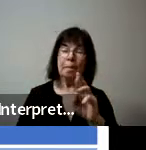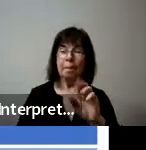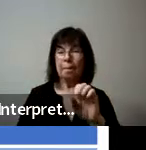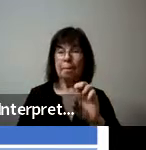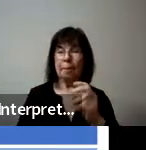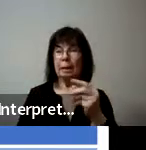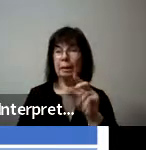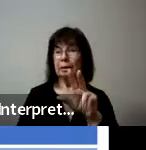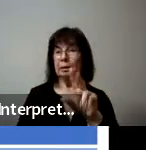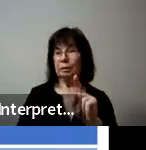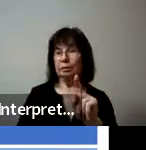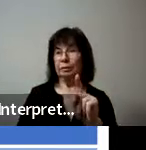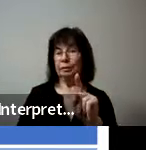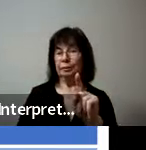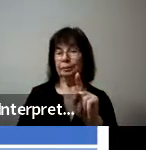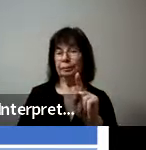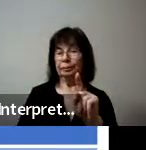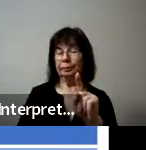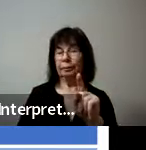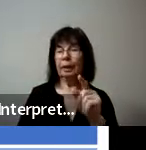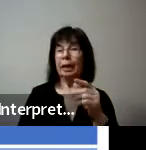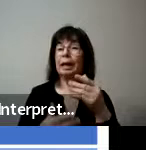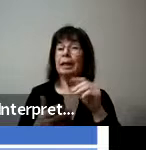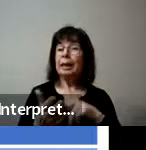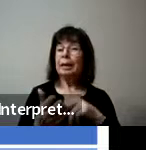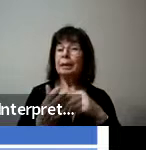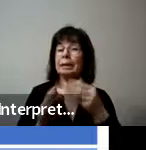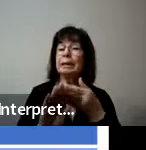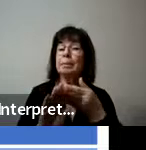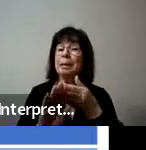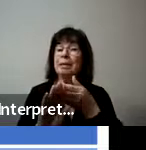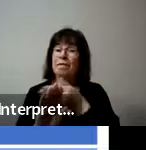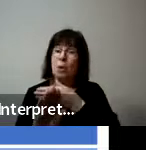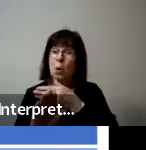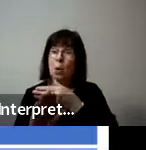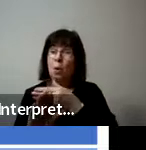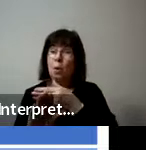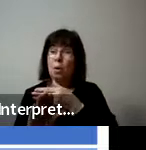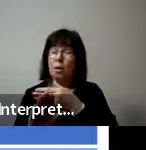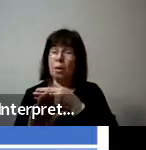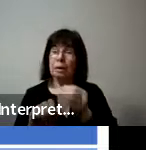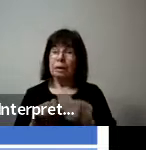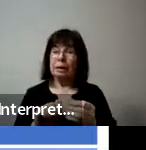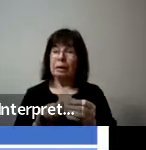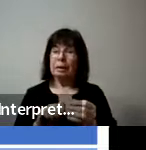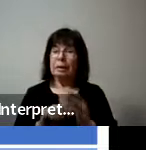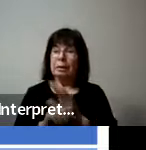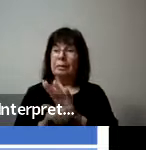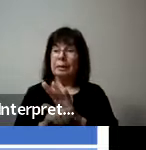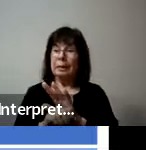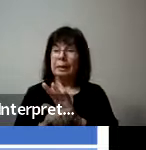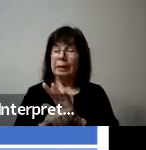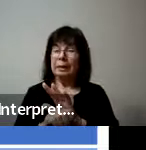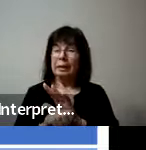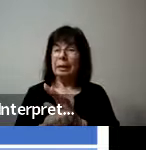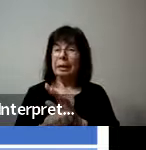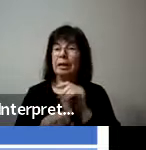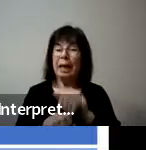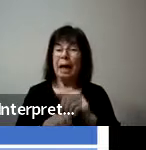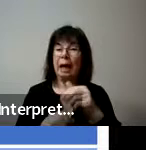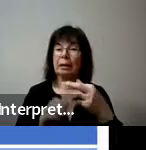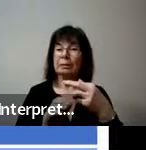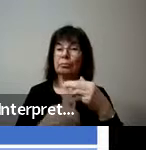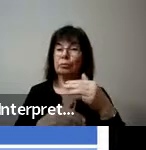the regular pre-pandemic Medicaid, Medi-Cal in California, Medi-Cal re-enrollment procedures will